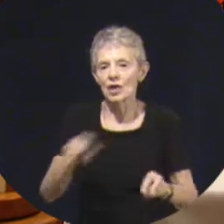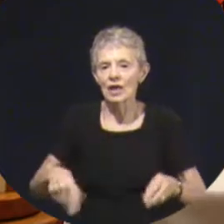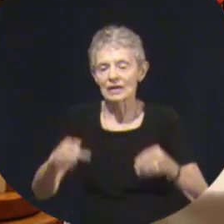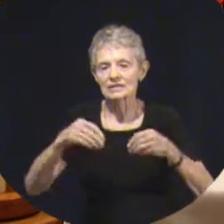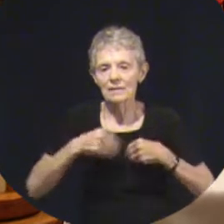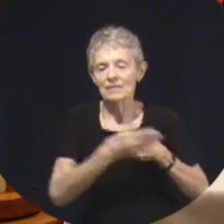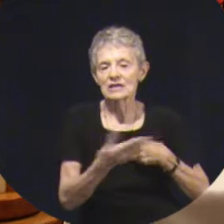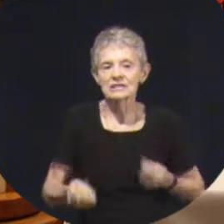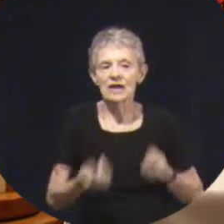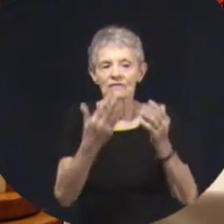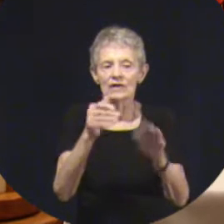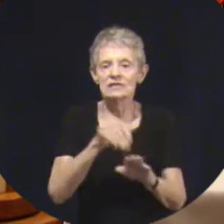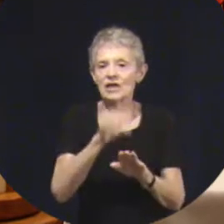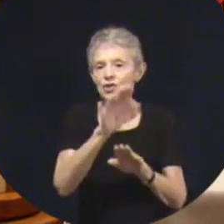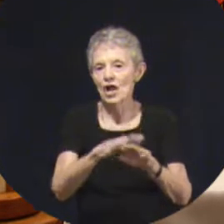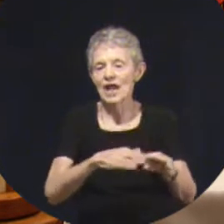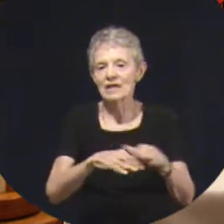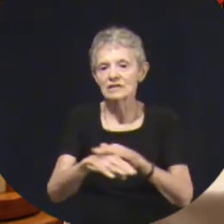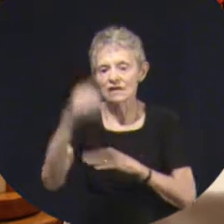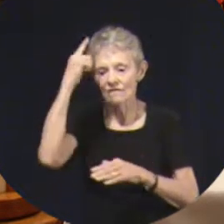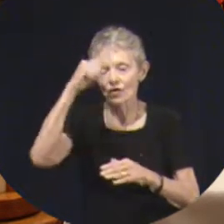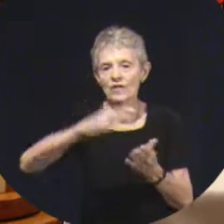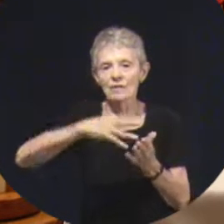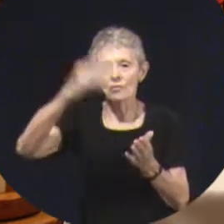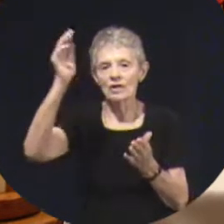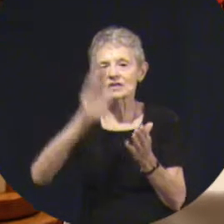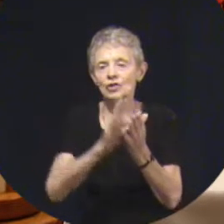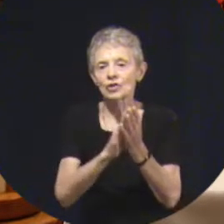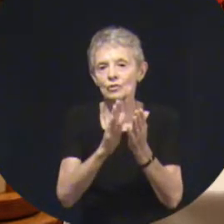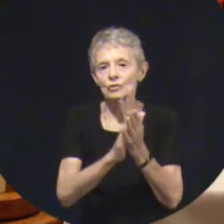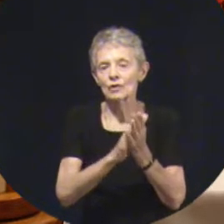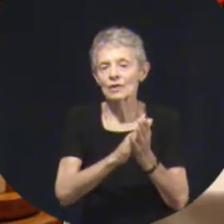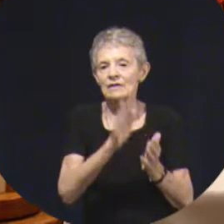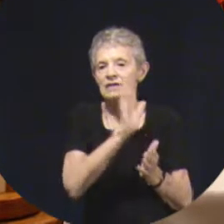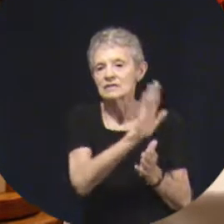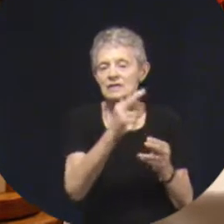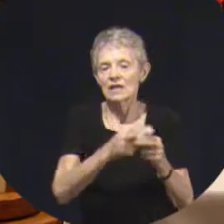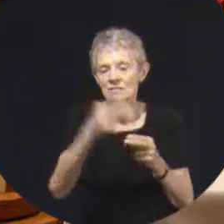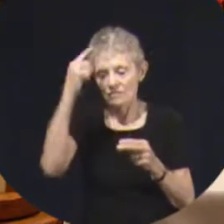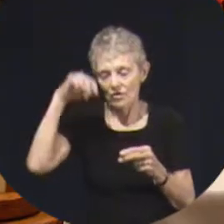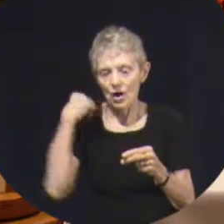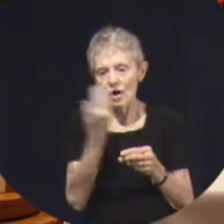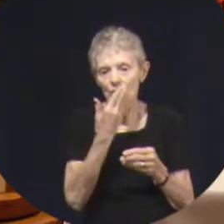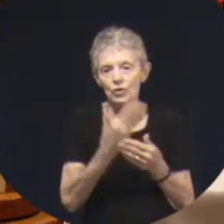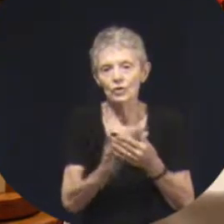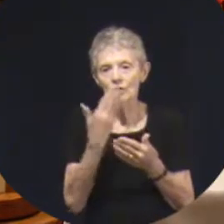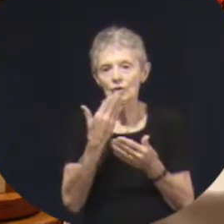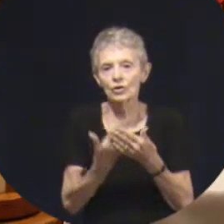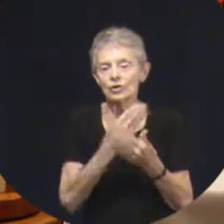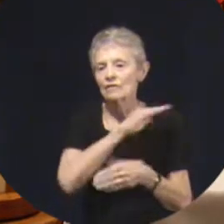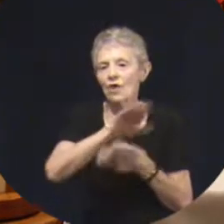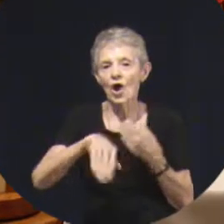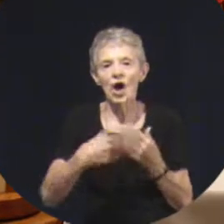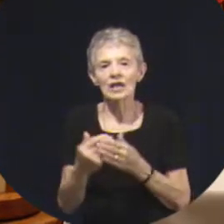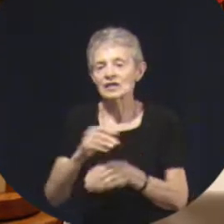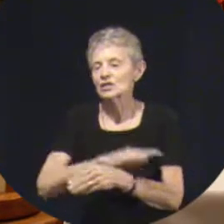sacrifice at your hands for the praise and glory of his name, for our good and the good of all his church.